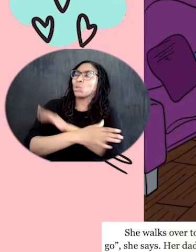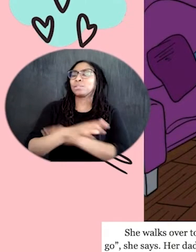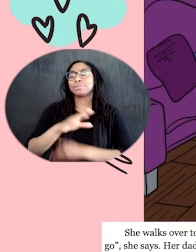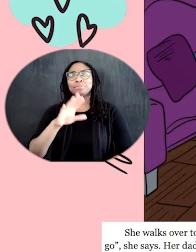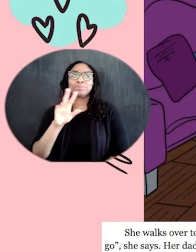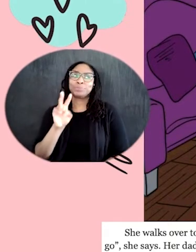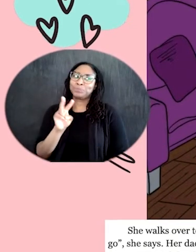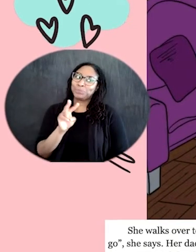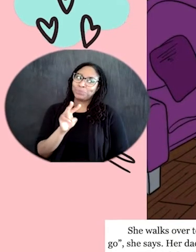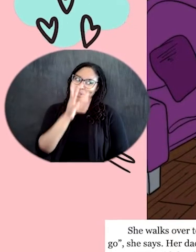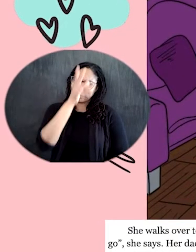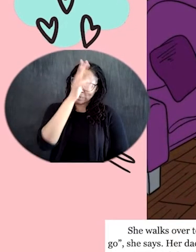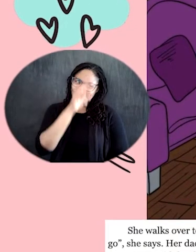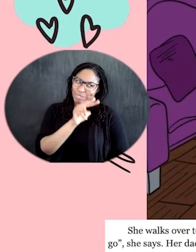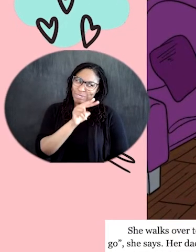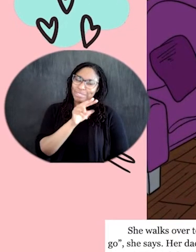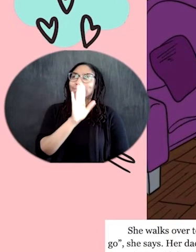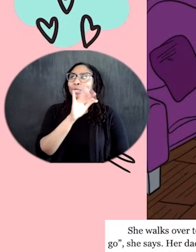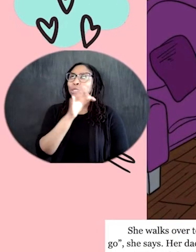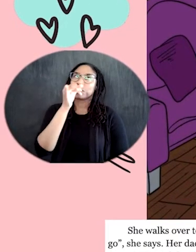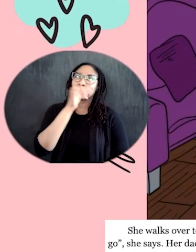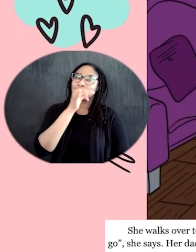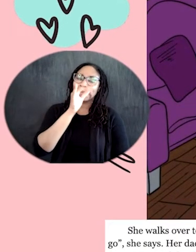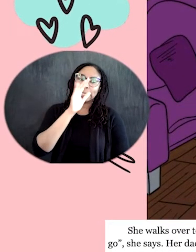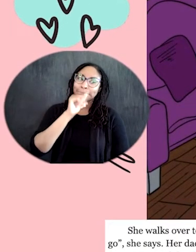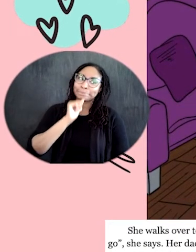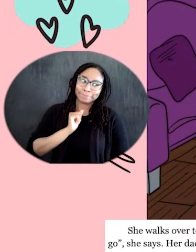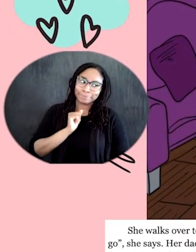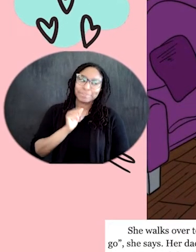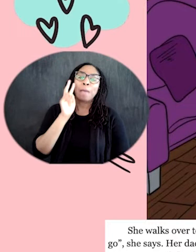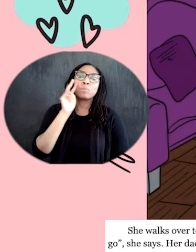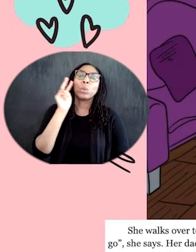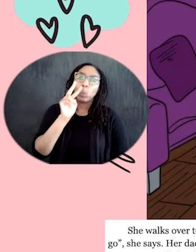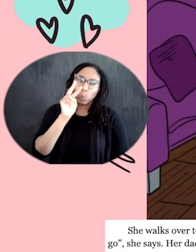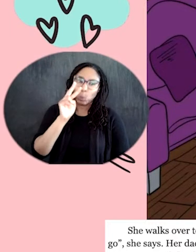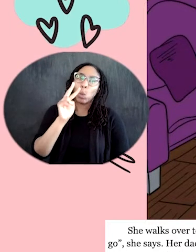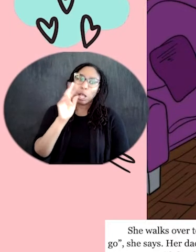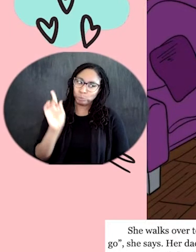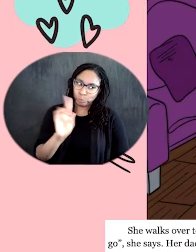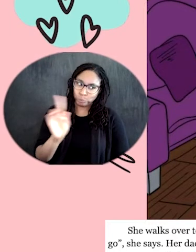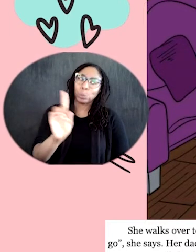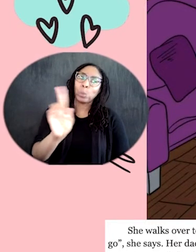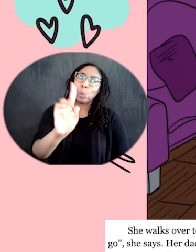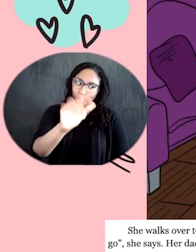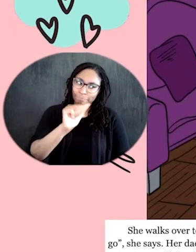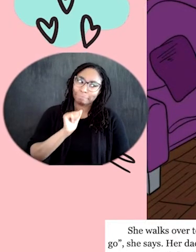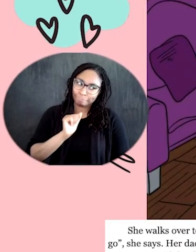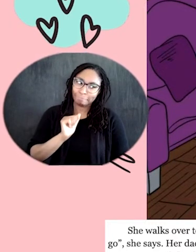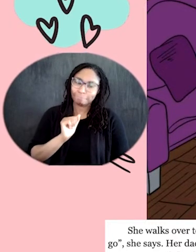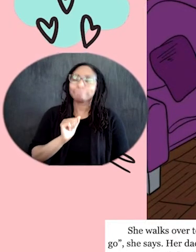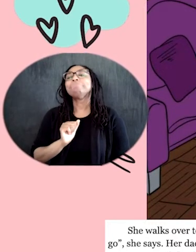says. Her dad looks up at her and says, "You're so silly. Let me watch you as you leave